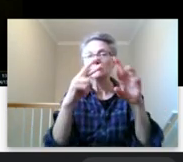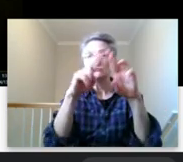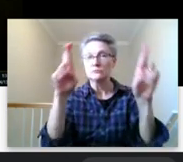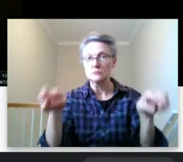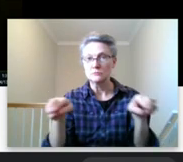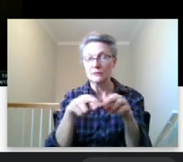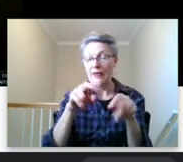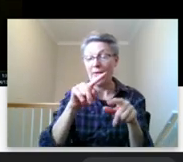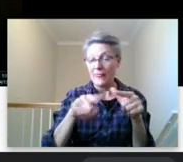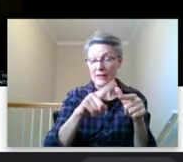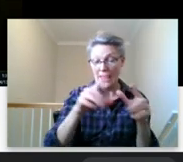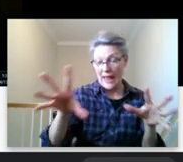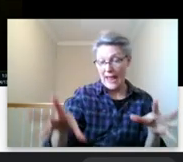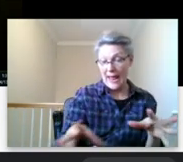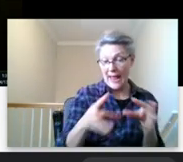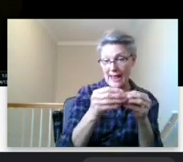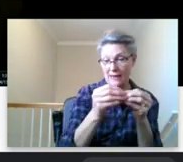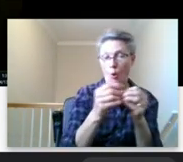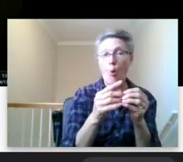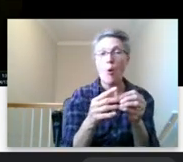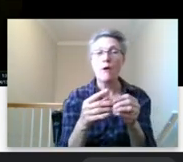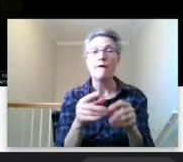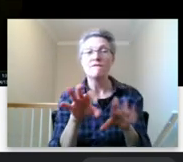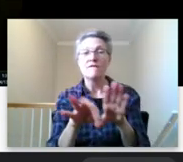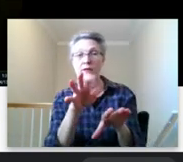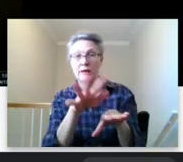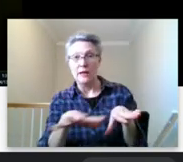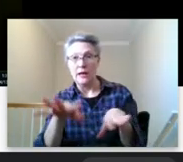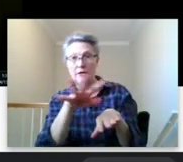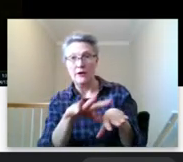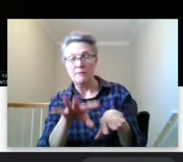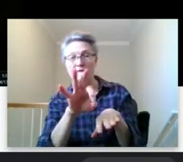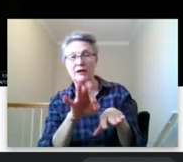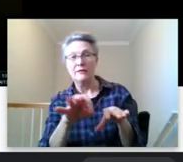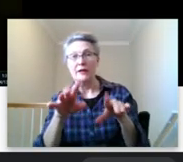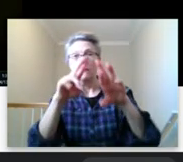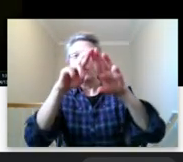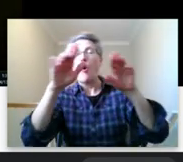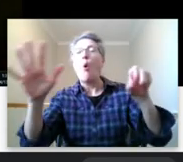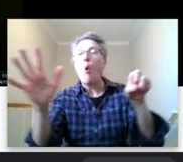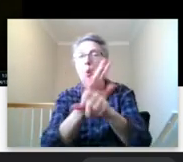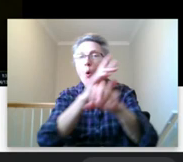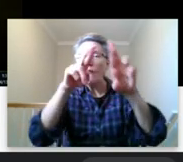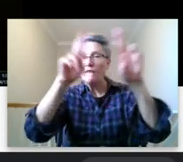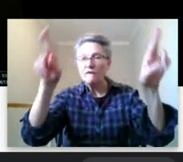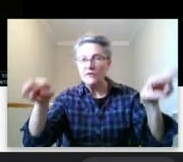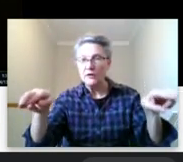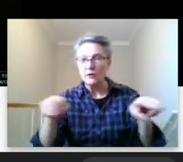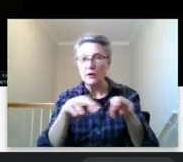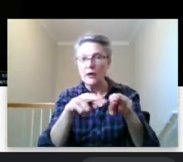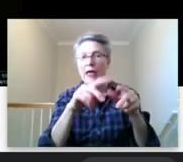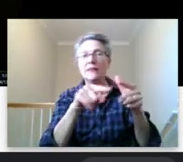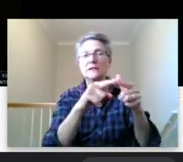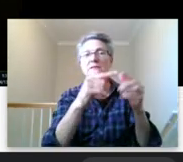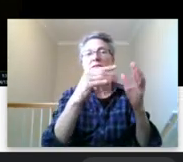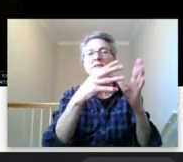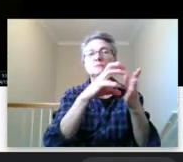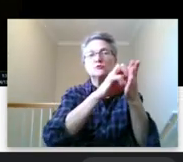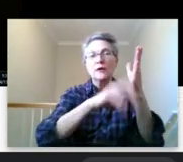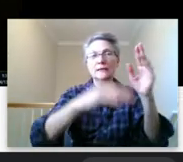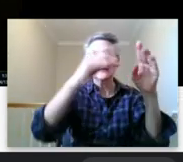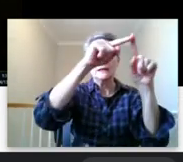together. You can also find the area of combined rectangles by finding the area of the total figure that by